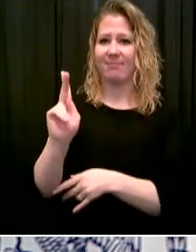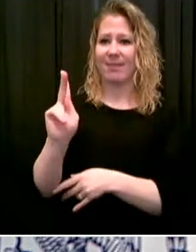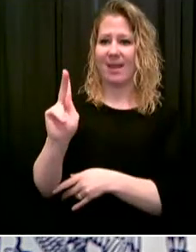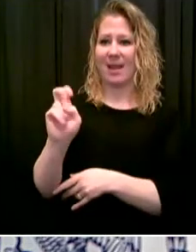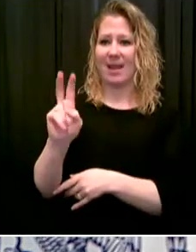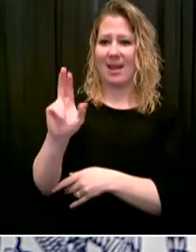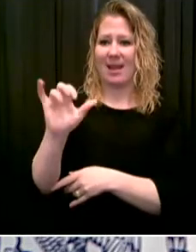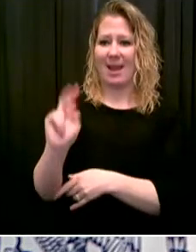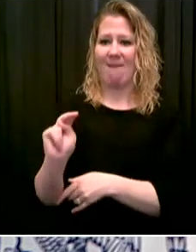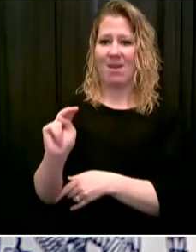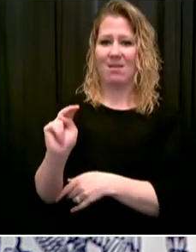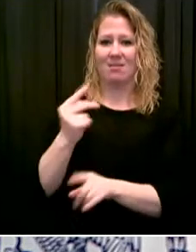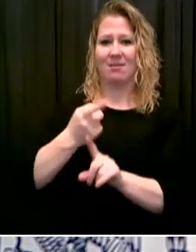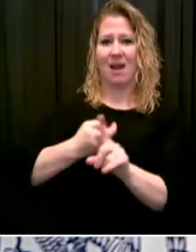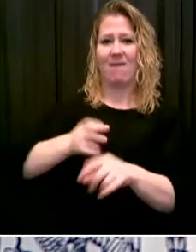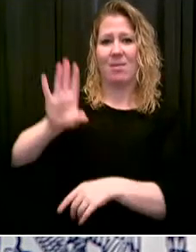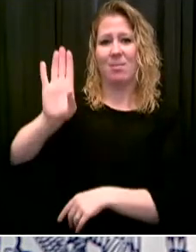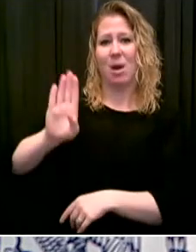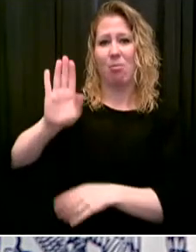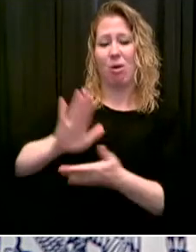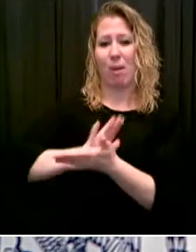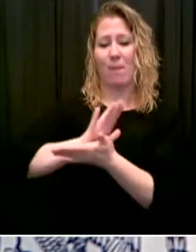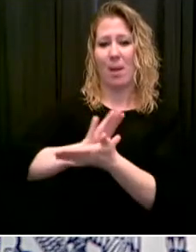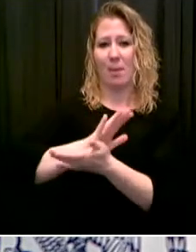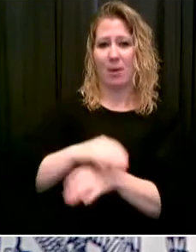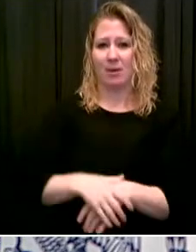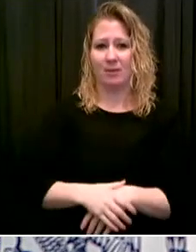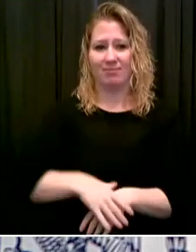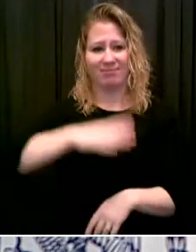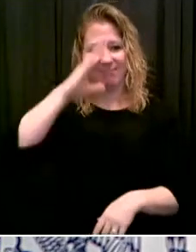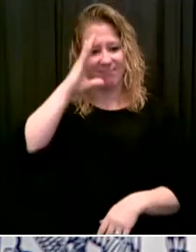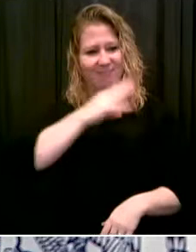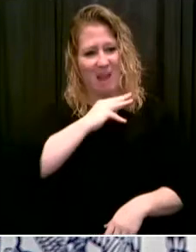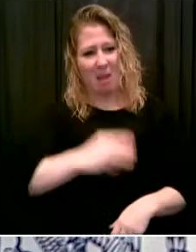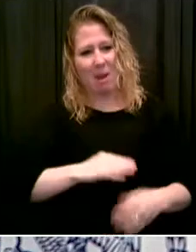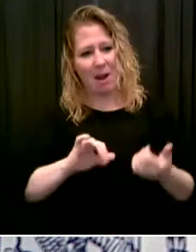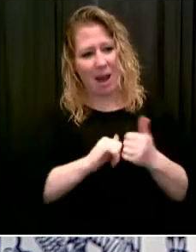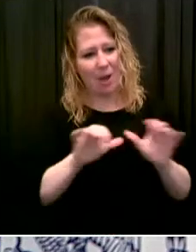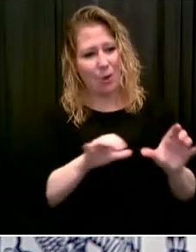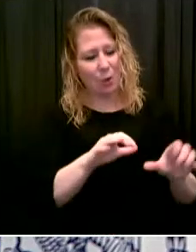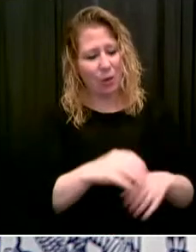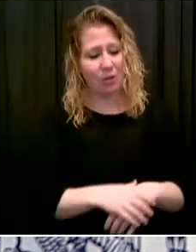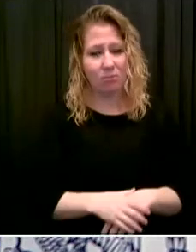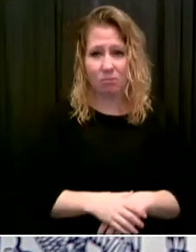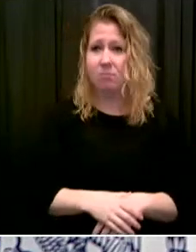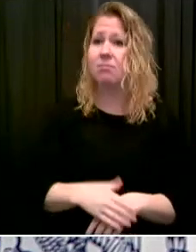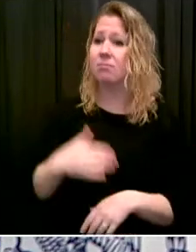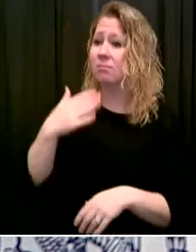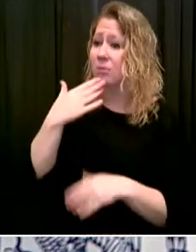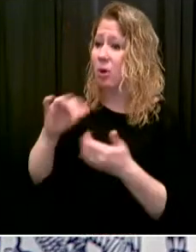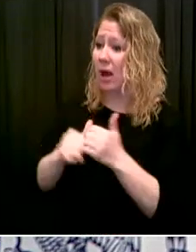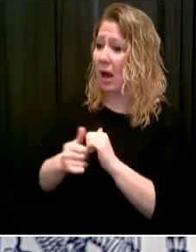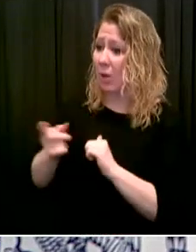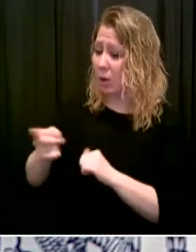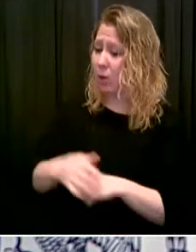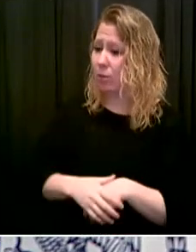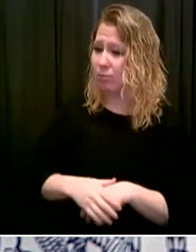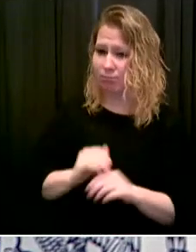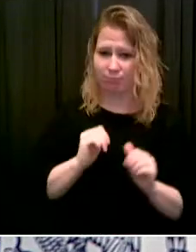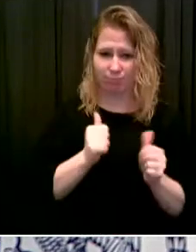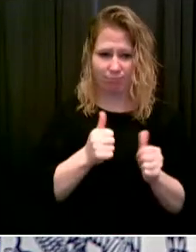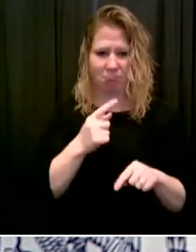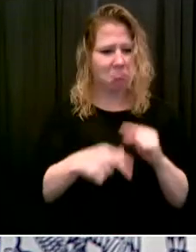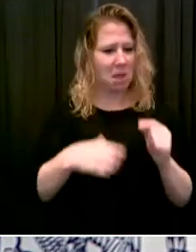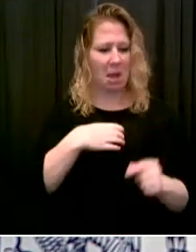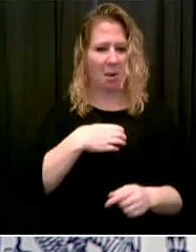Hey, Mr. Mayor, how you doing? Good, Kevin. How you doing? Can't complain. I wanted to see if I